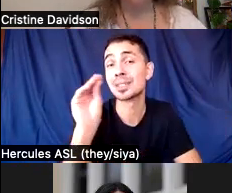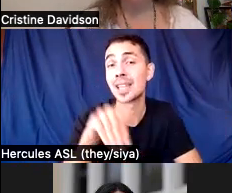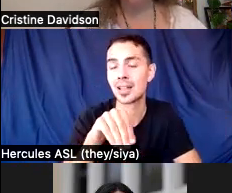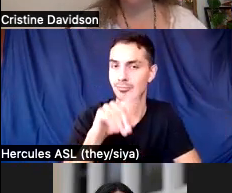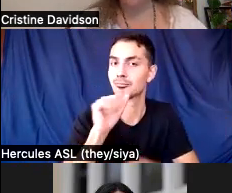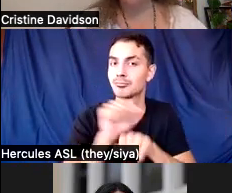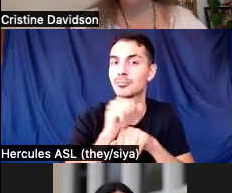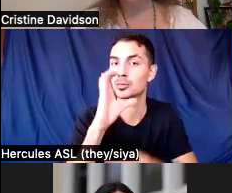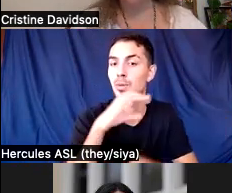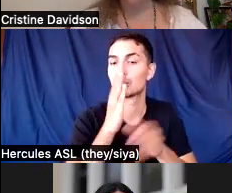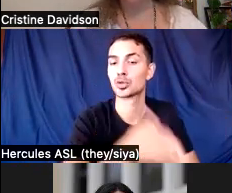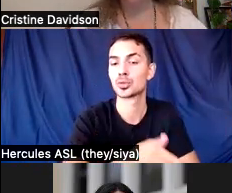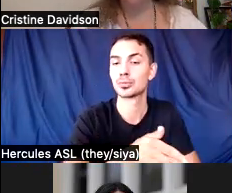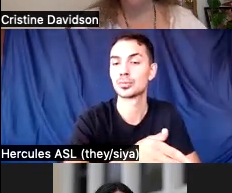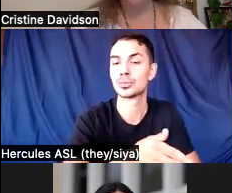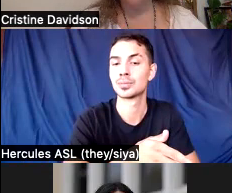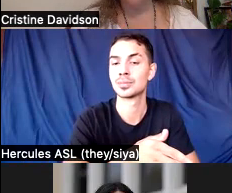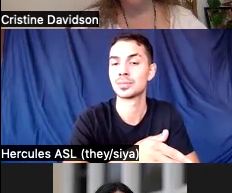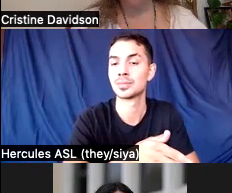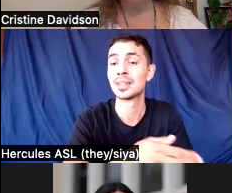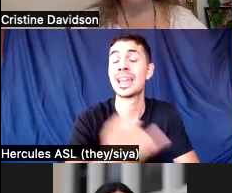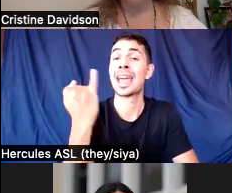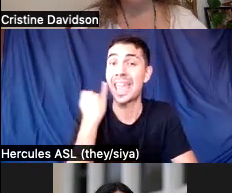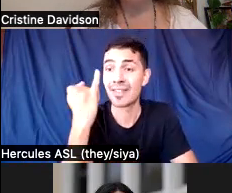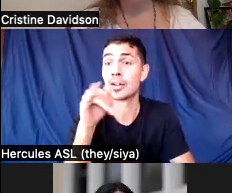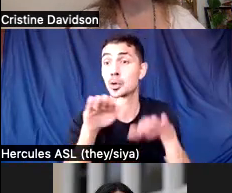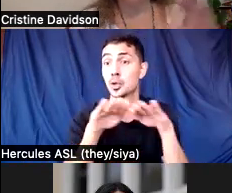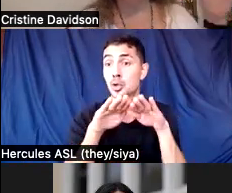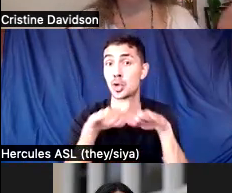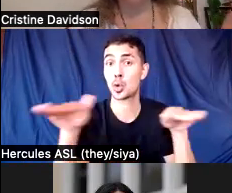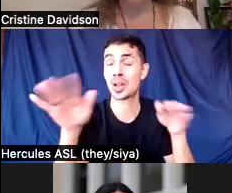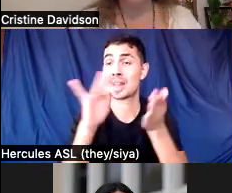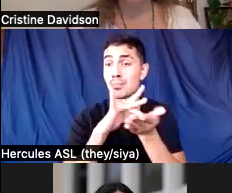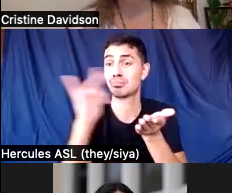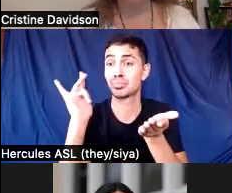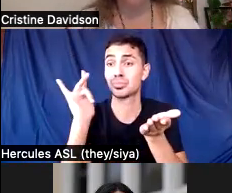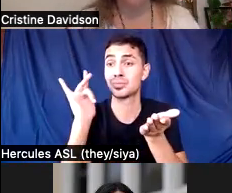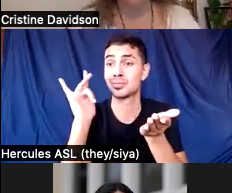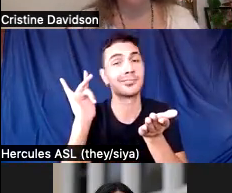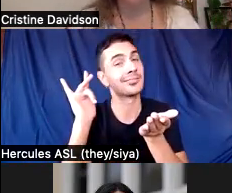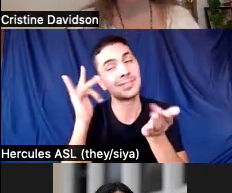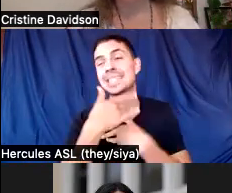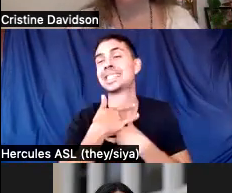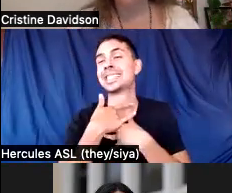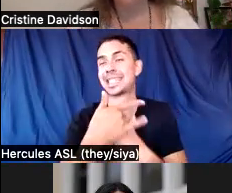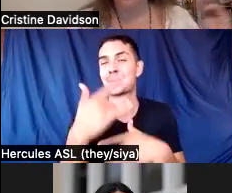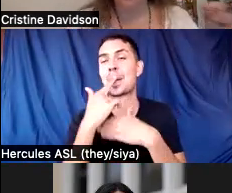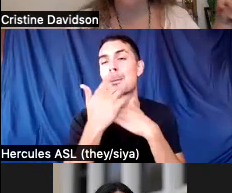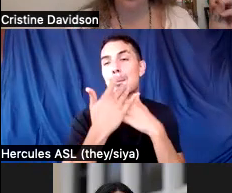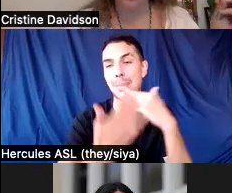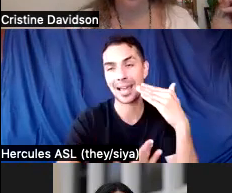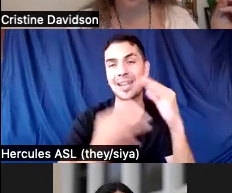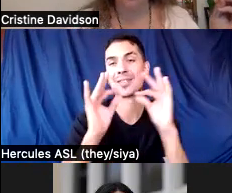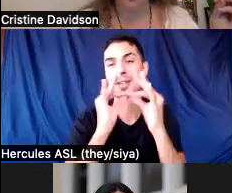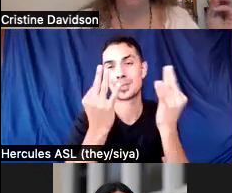harm doer, if it's a child being abused, it's often, if not a blood relative, a kinship. There's